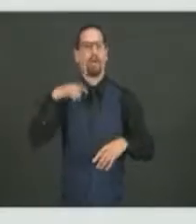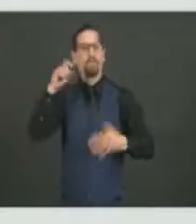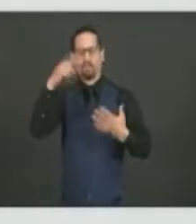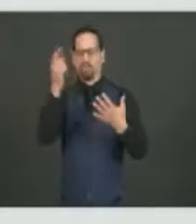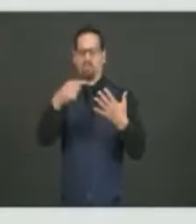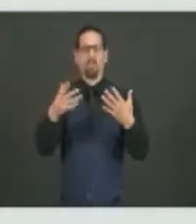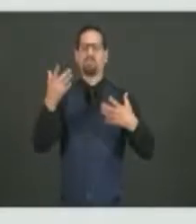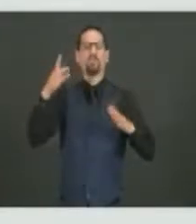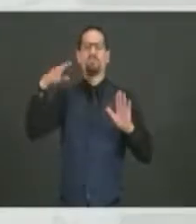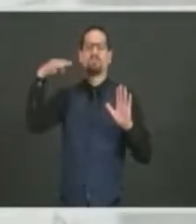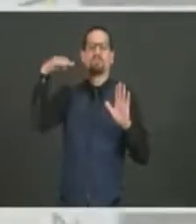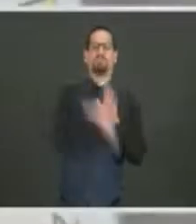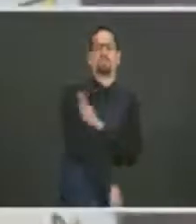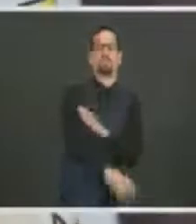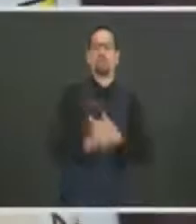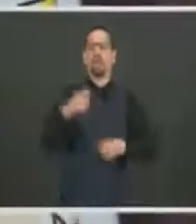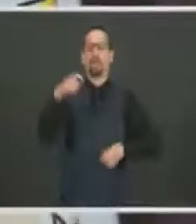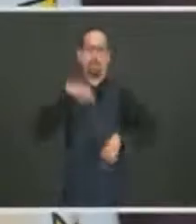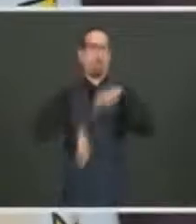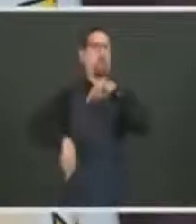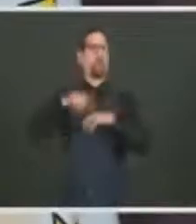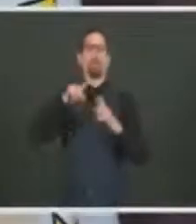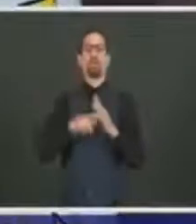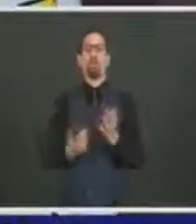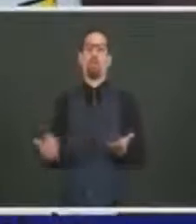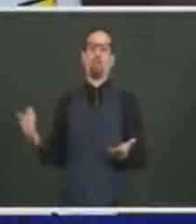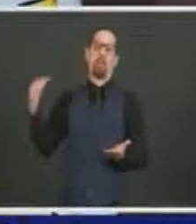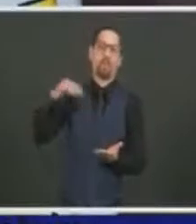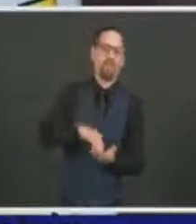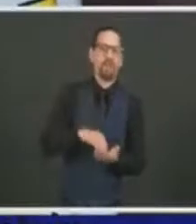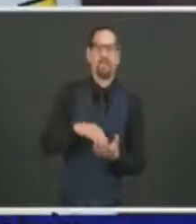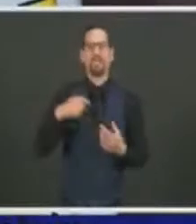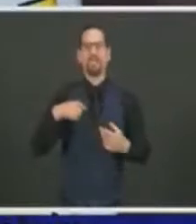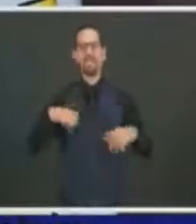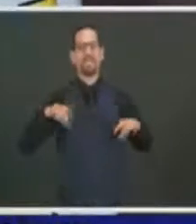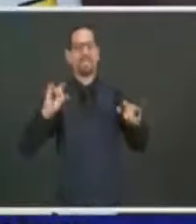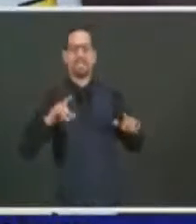closing beaches that were once open, urging their citizens to stay home.